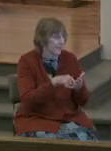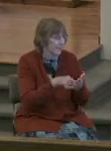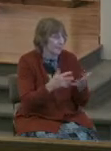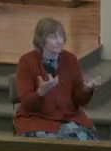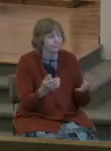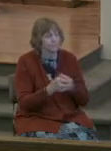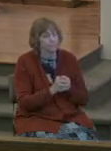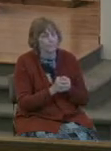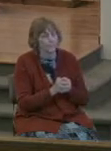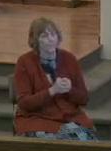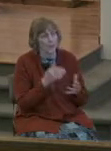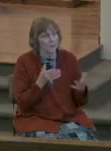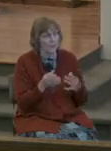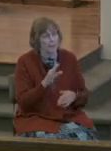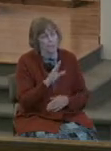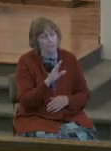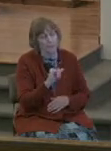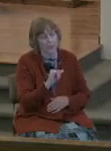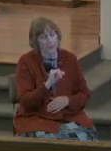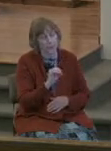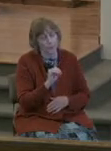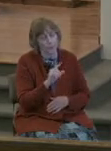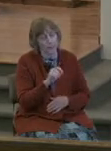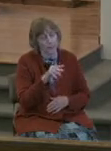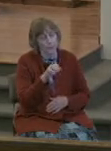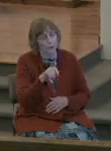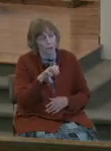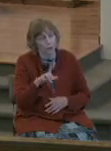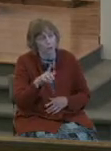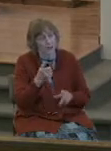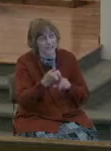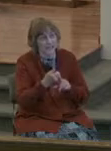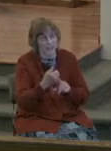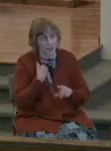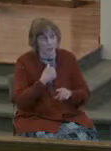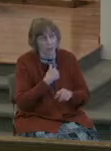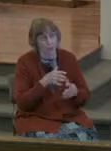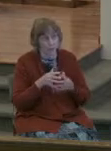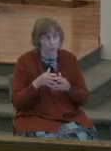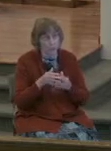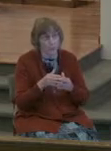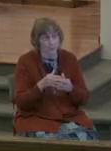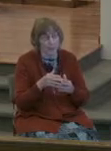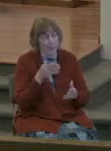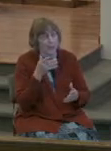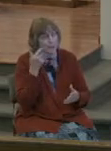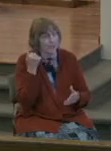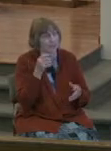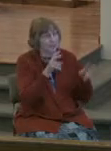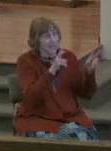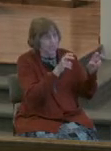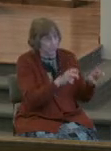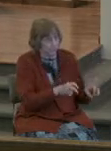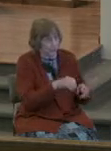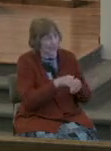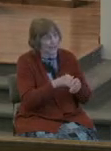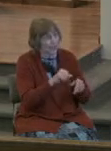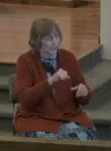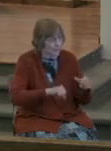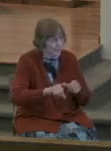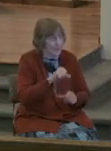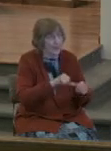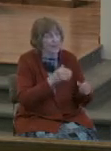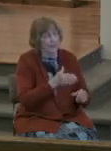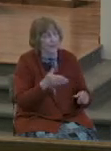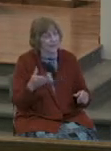Some say it might be a biological attack on our country. But because of these issues and the things that are in our society,